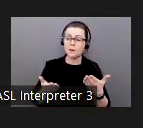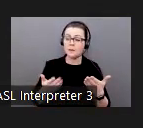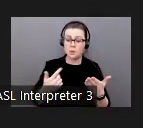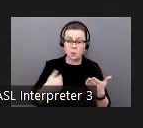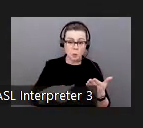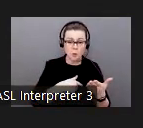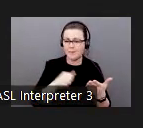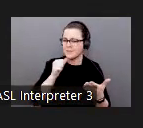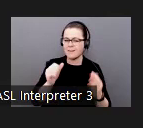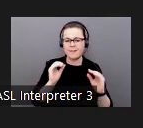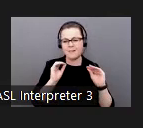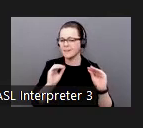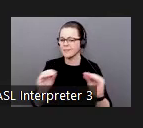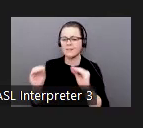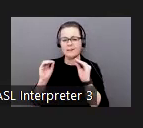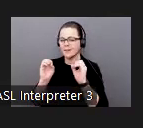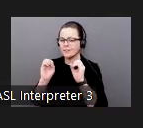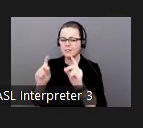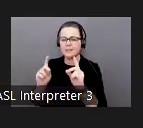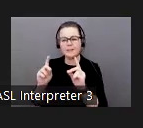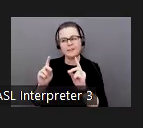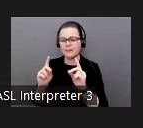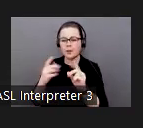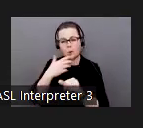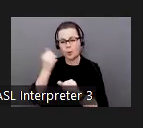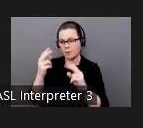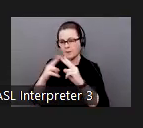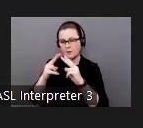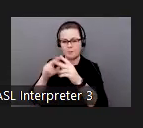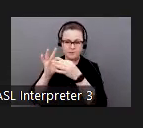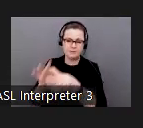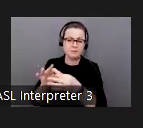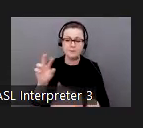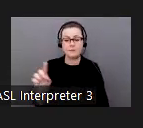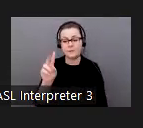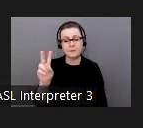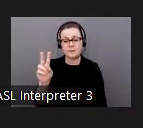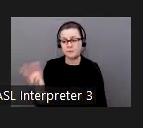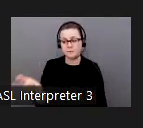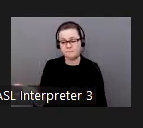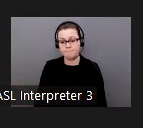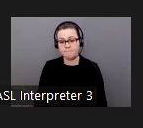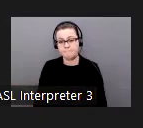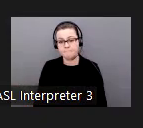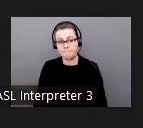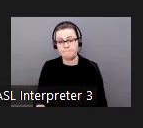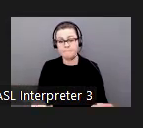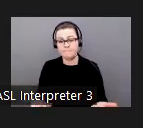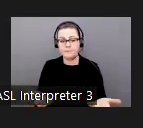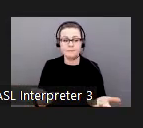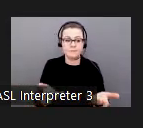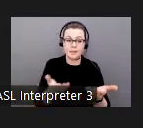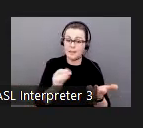older couples in particular. And unless there's a sort of real training that happens on being able